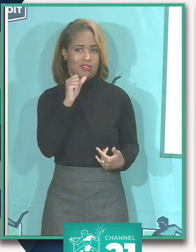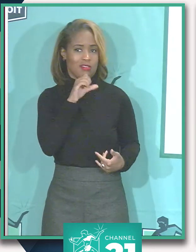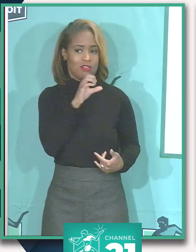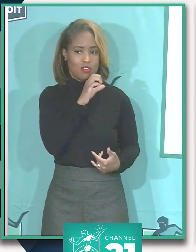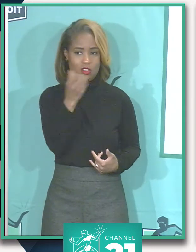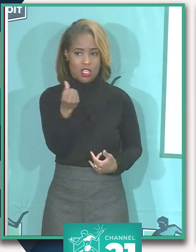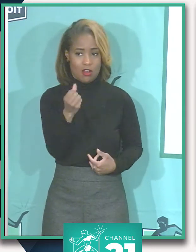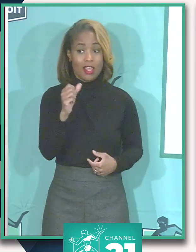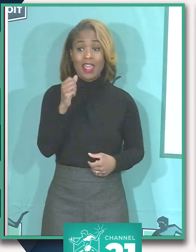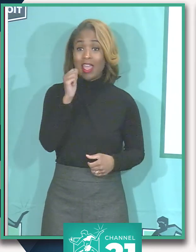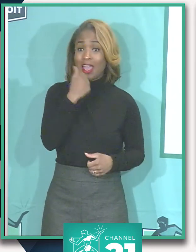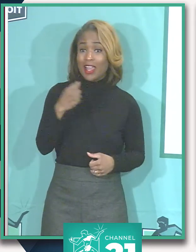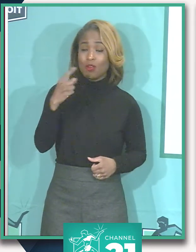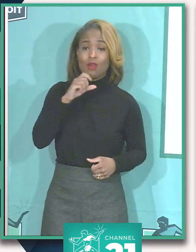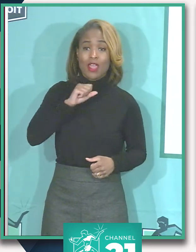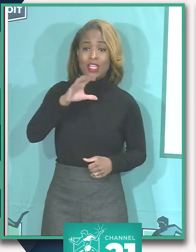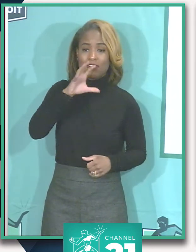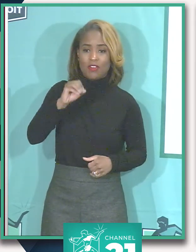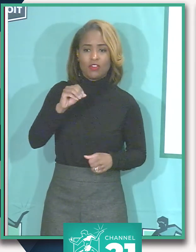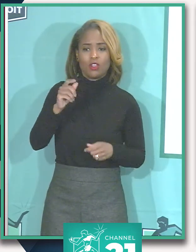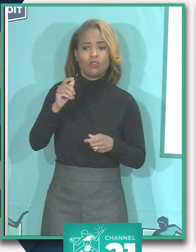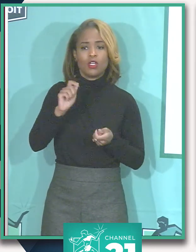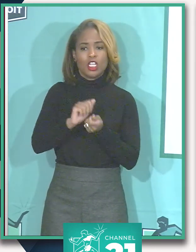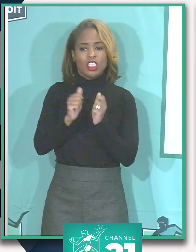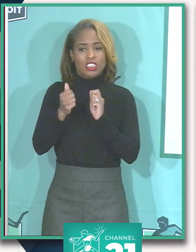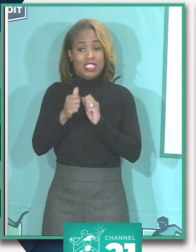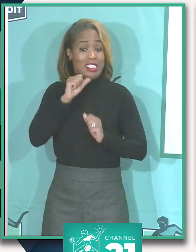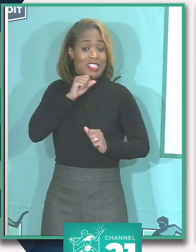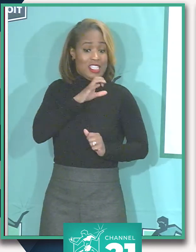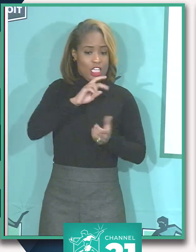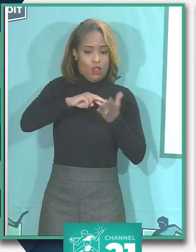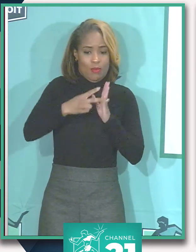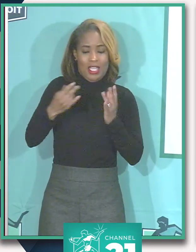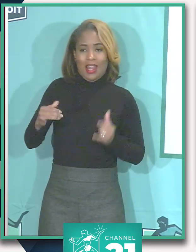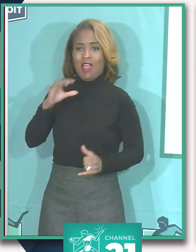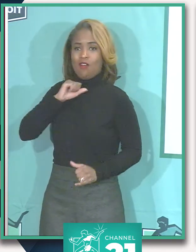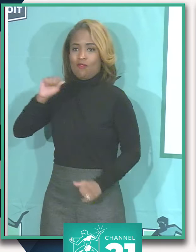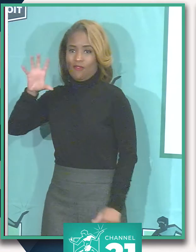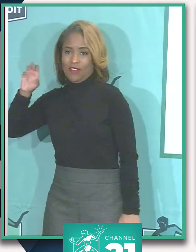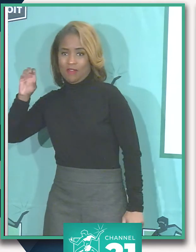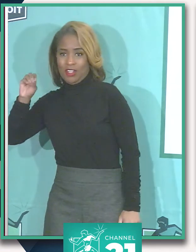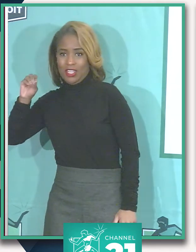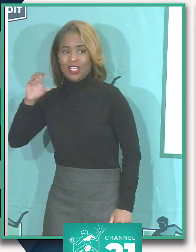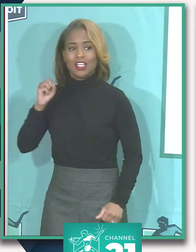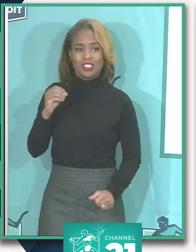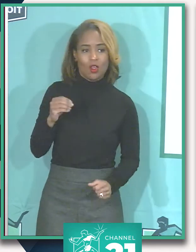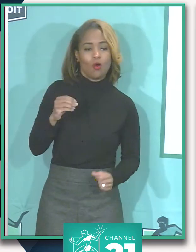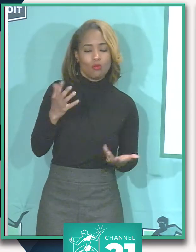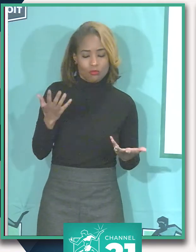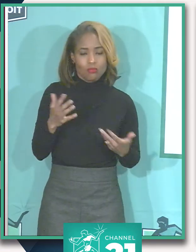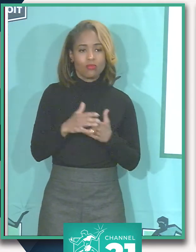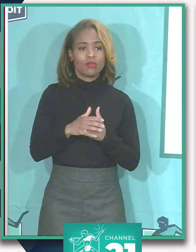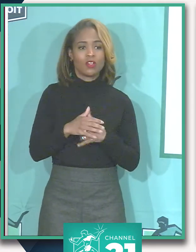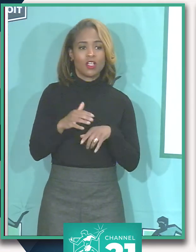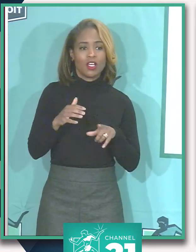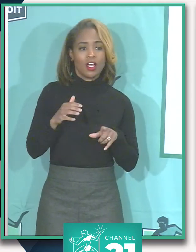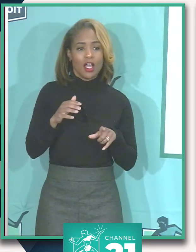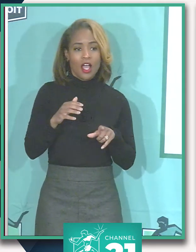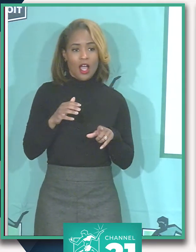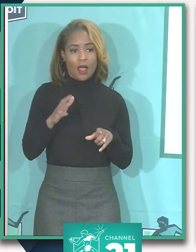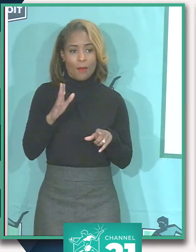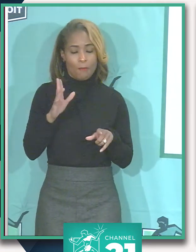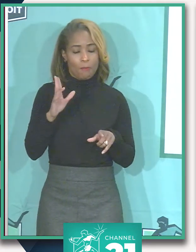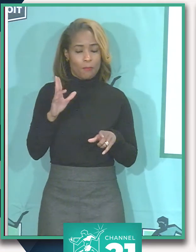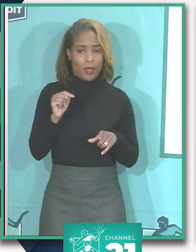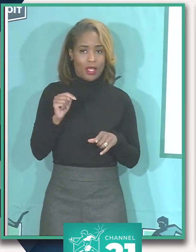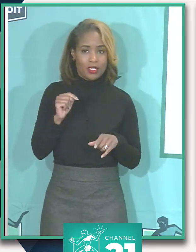Okay. Anybody 50 and up. We've redefined seniors at 50. I'd probably make some people unhappy. I'm far beyond it mattering to me.